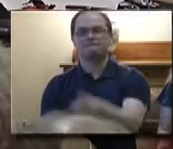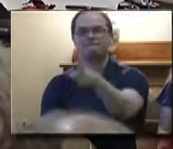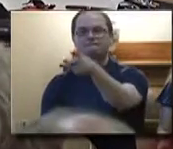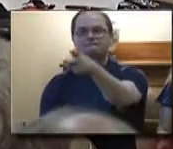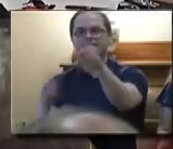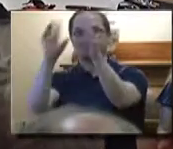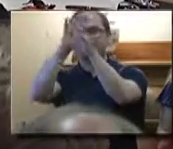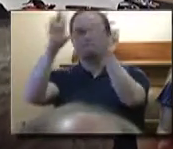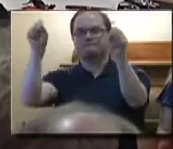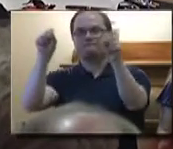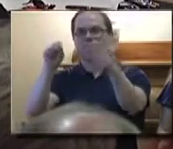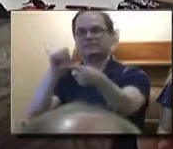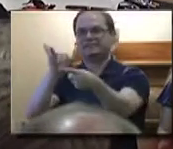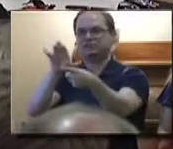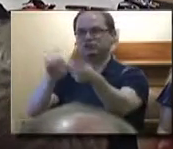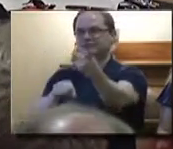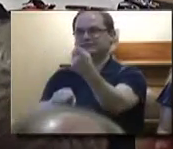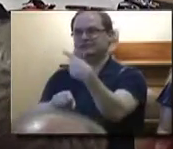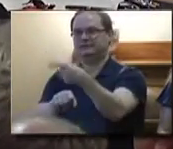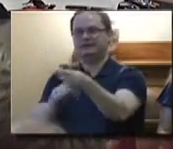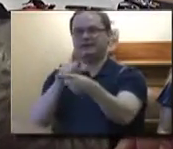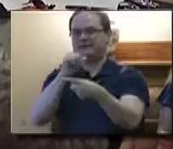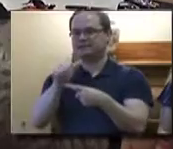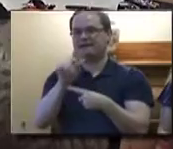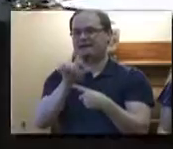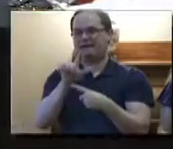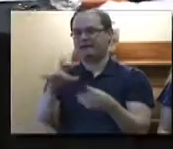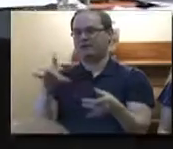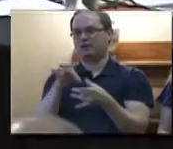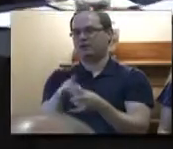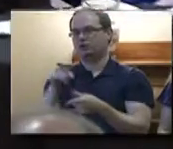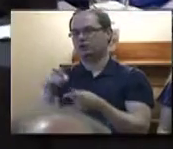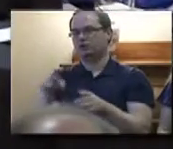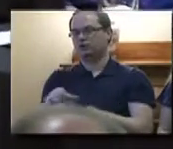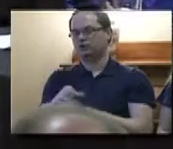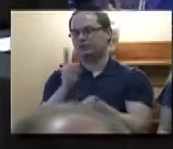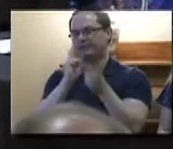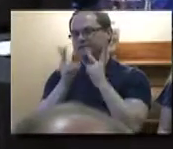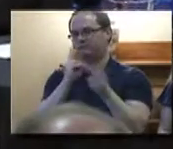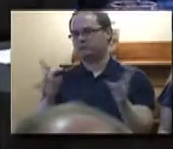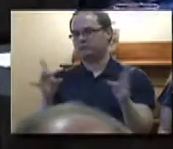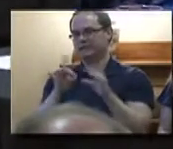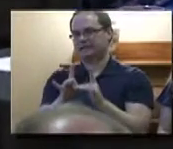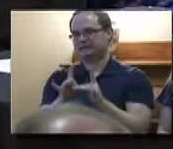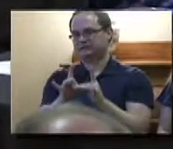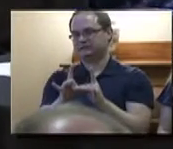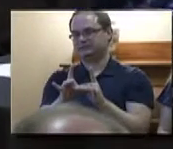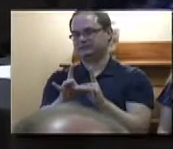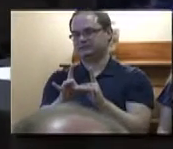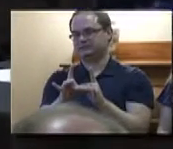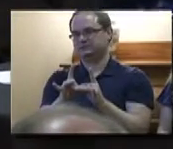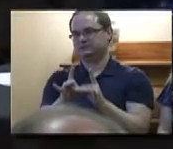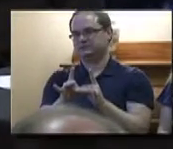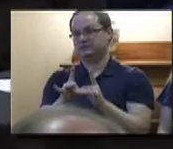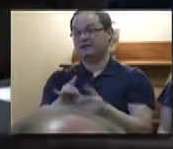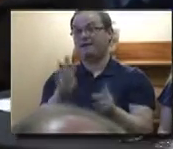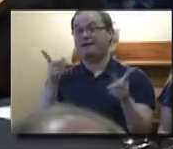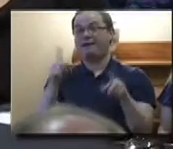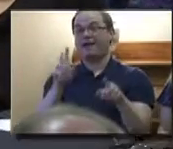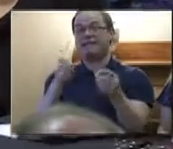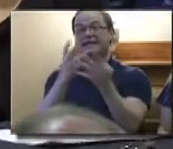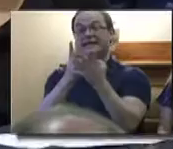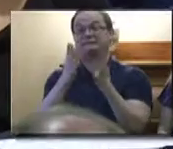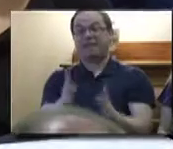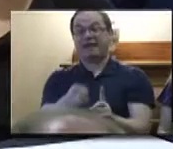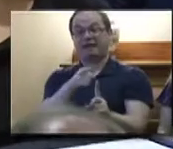Actually, Jesse, this is not an ASL connection to what you're doing, but it's a visual connection. Where inmates may have